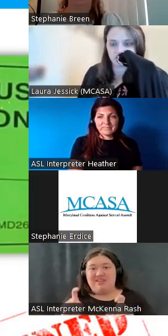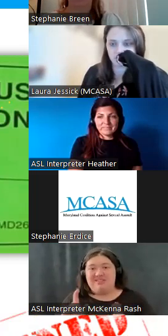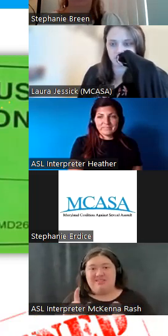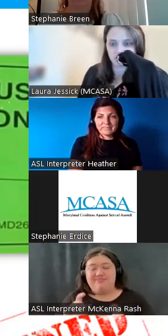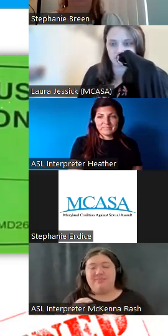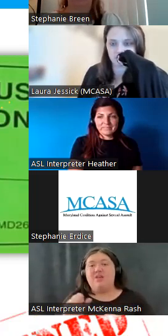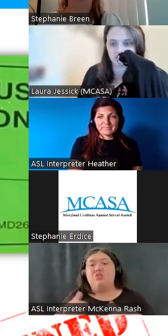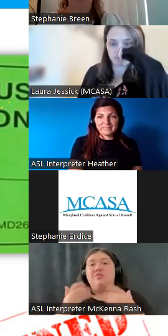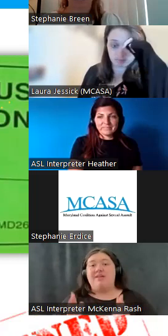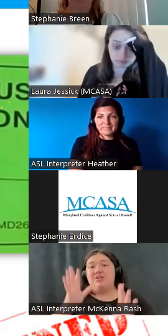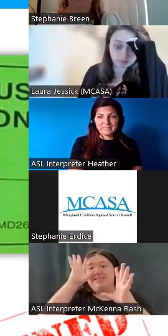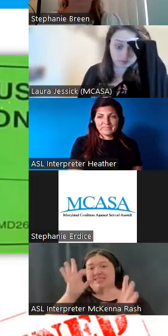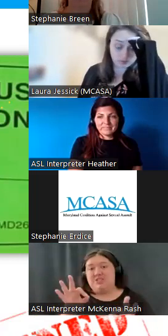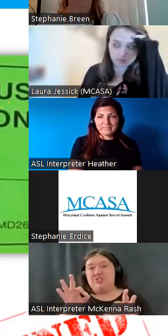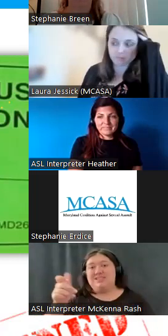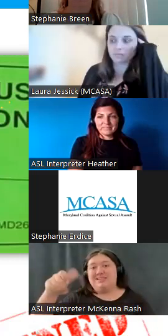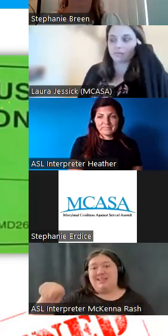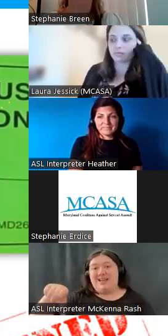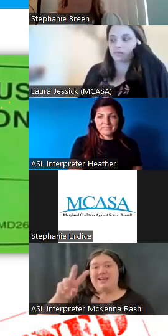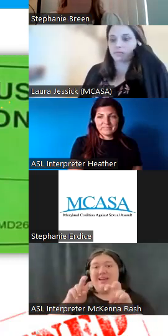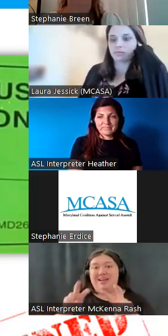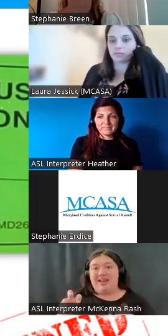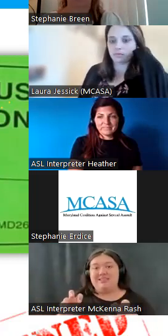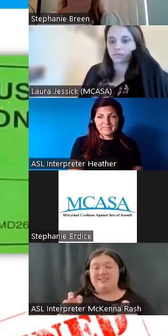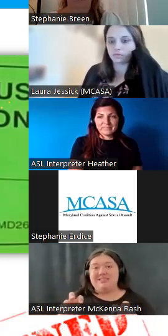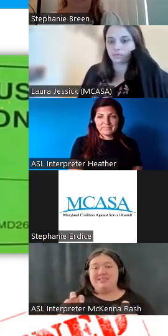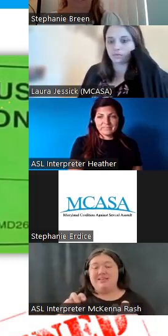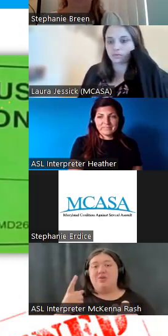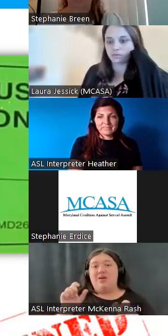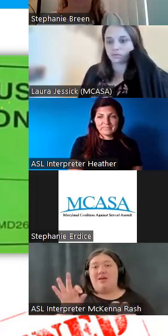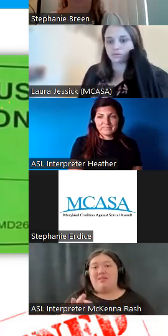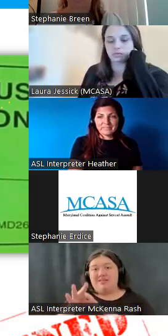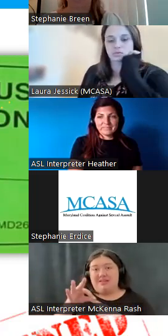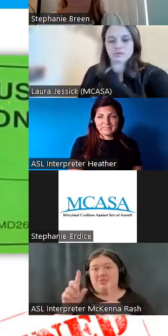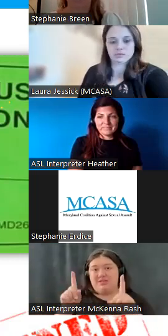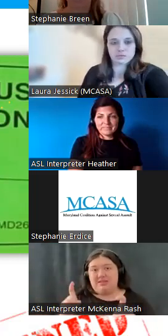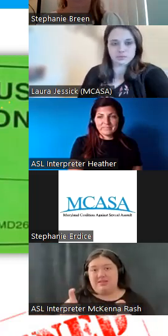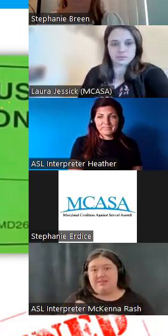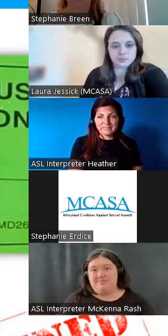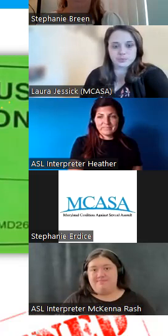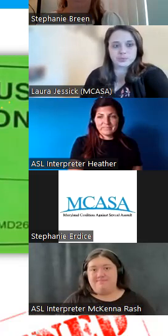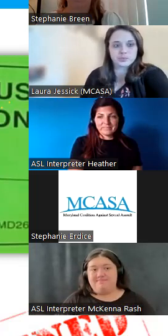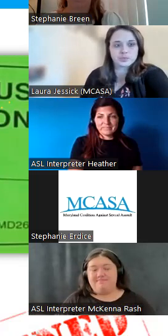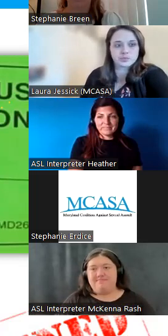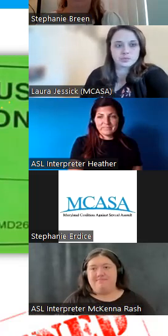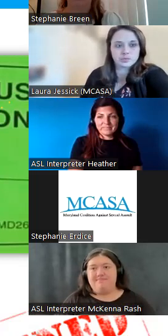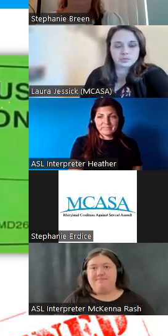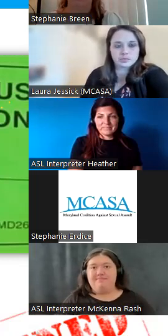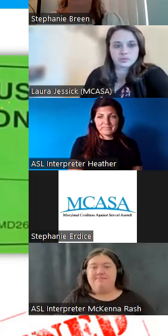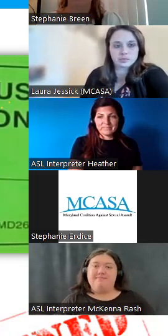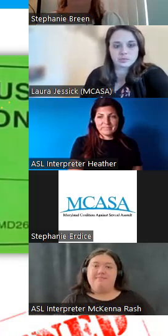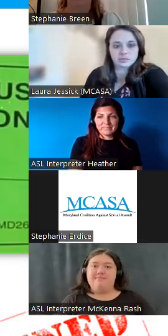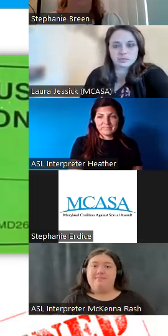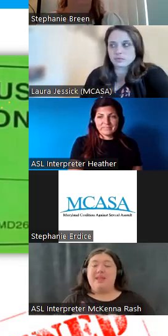survivor's decision to decline analysis of their kit is one of the exemptions to testing.